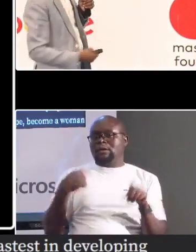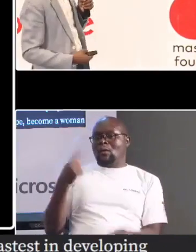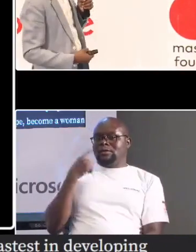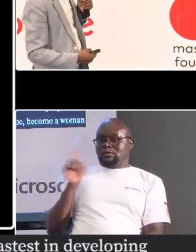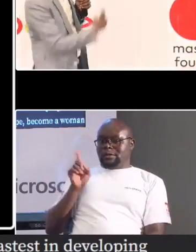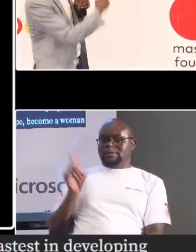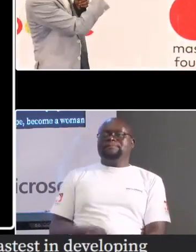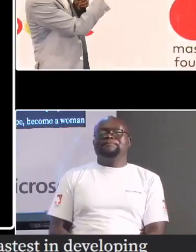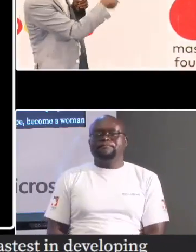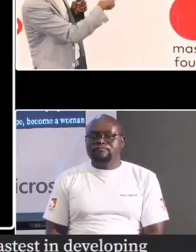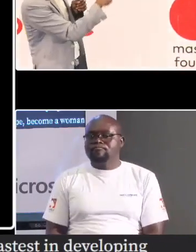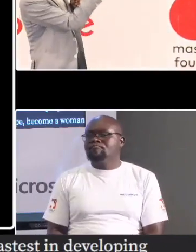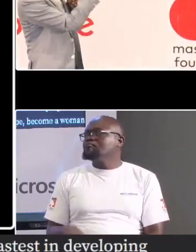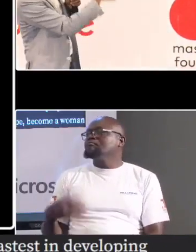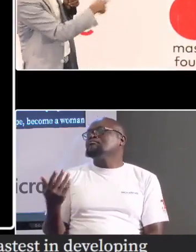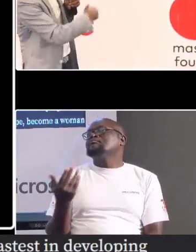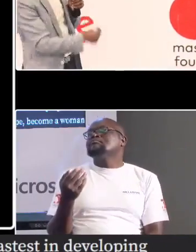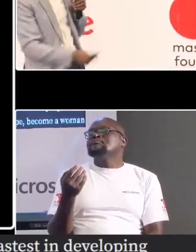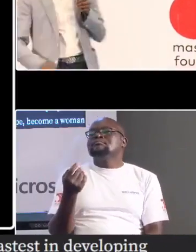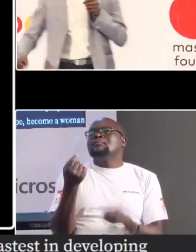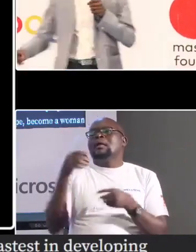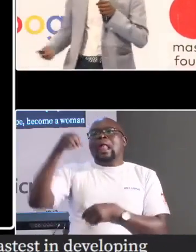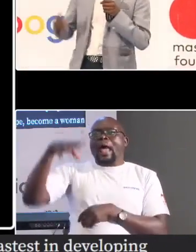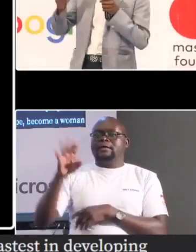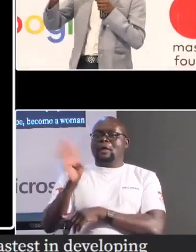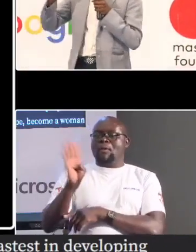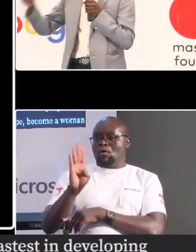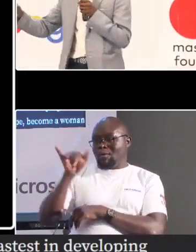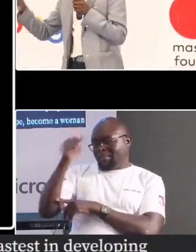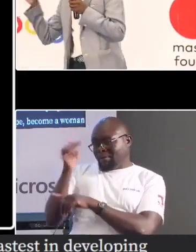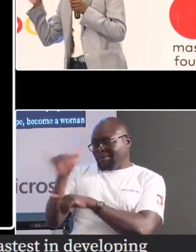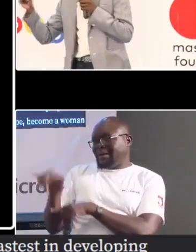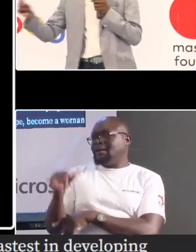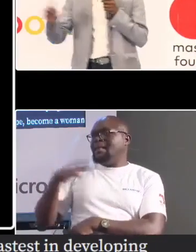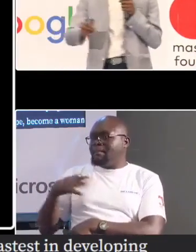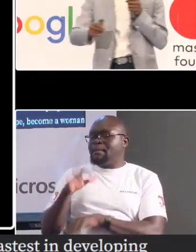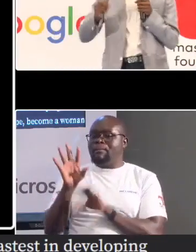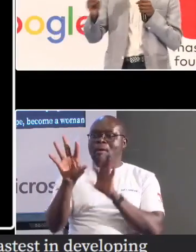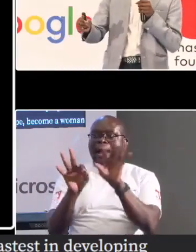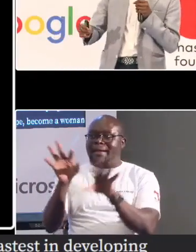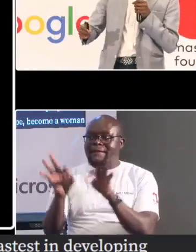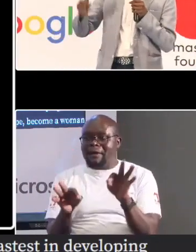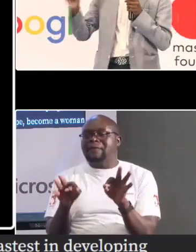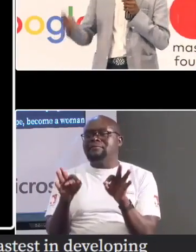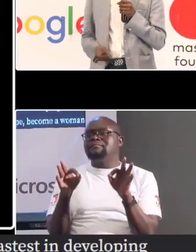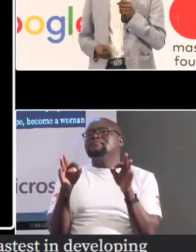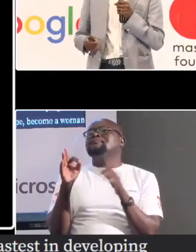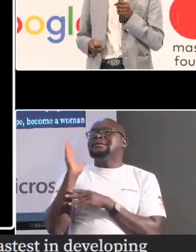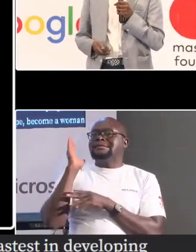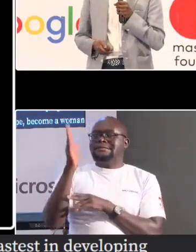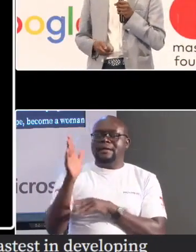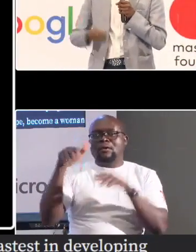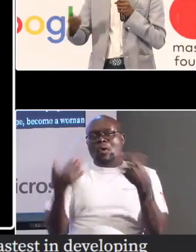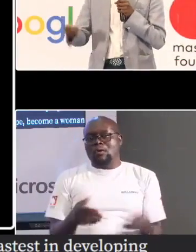at the light blue section on the left, because that are the people who identify as straight or